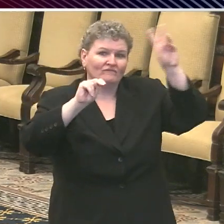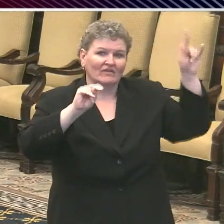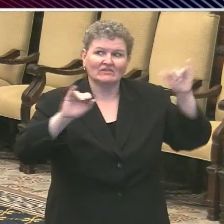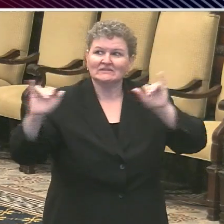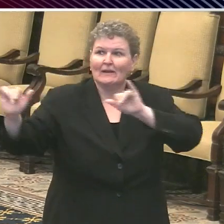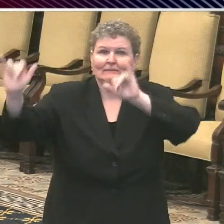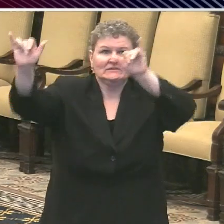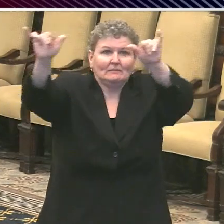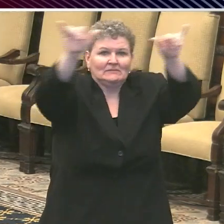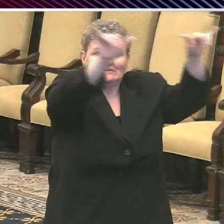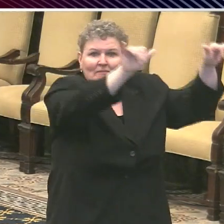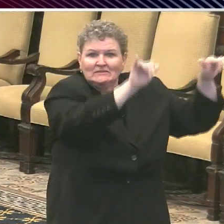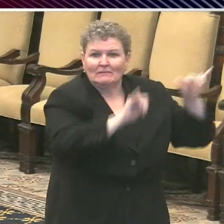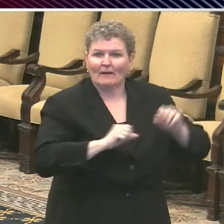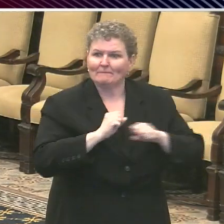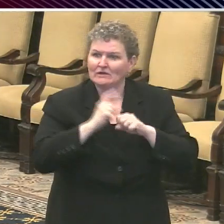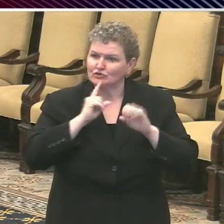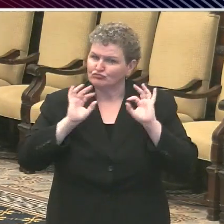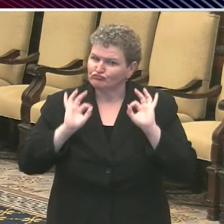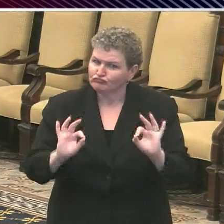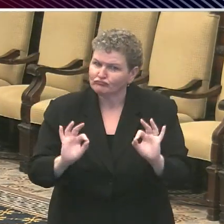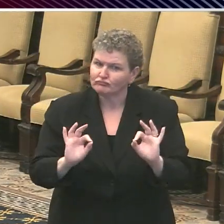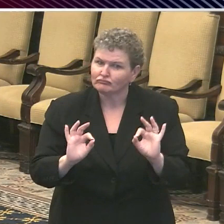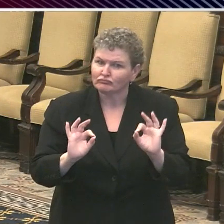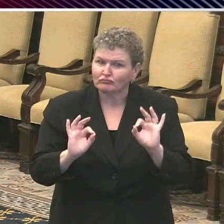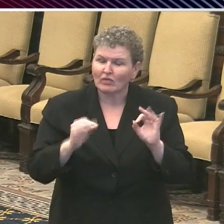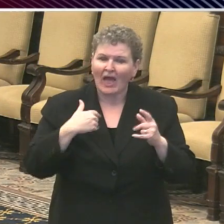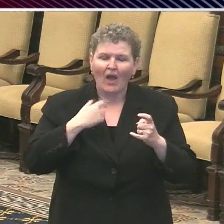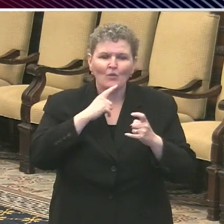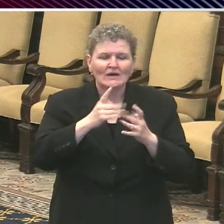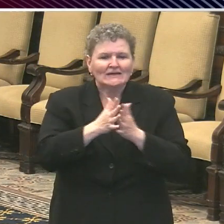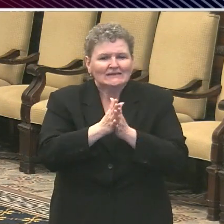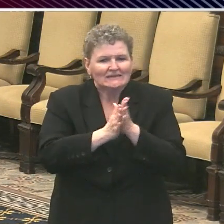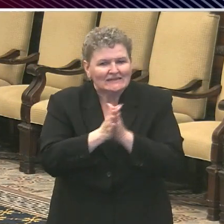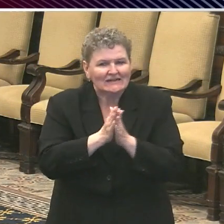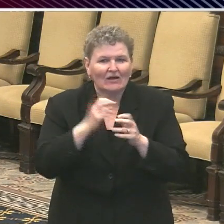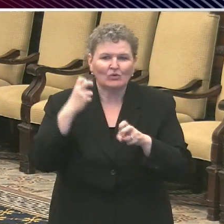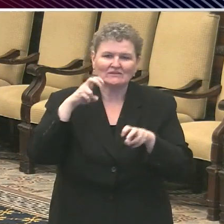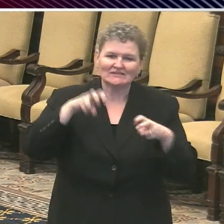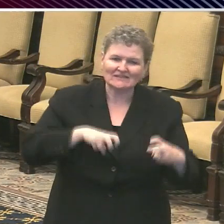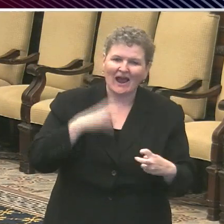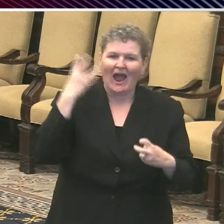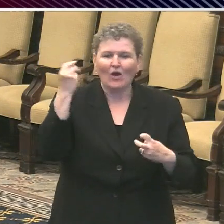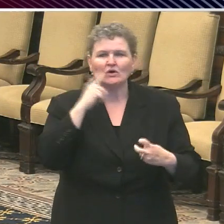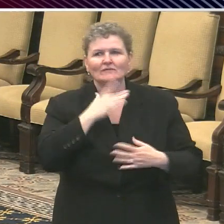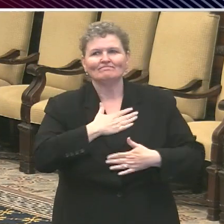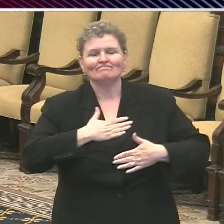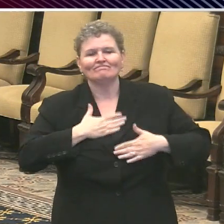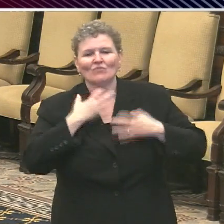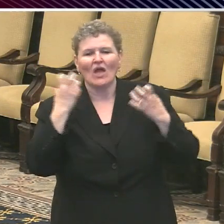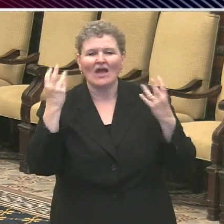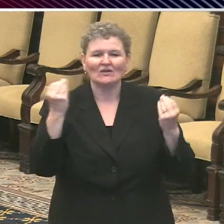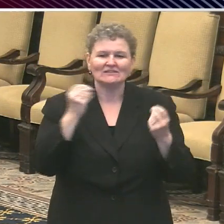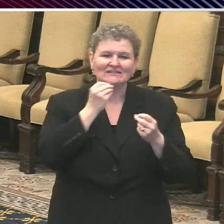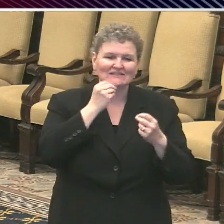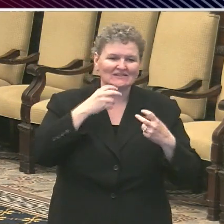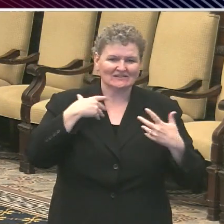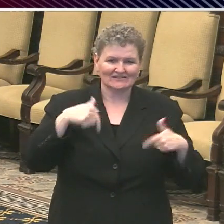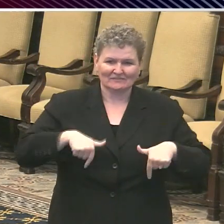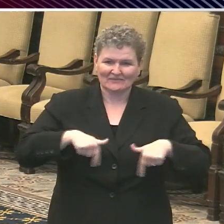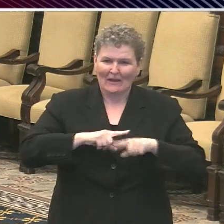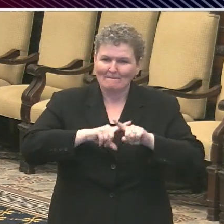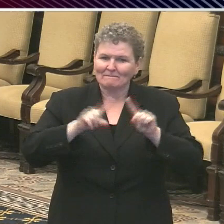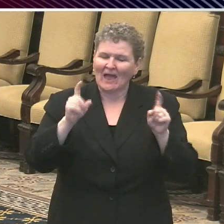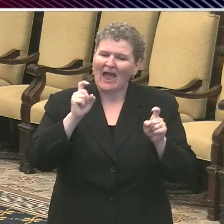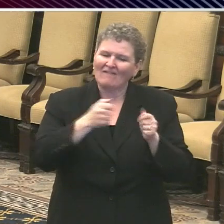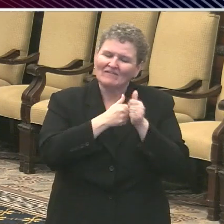anxious as all of you to once again enjoy the great food that Philadelphia restaurants have to offer. But we need to ensure that this is done properly. We appreciate the